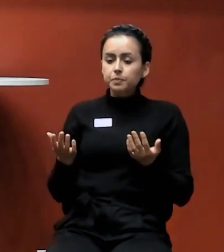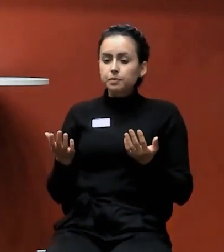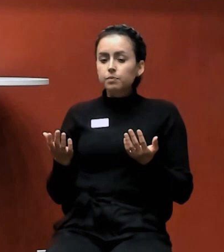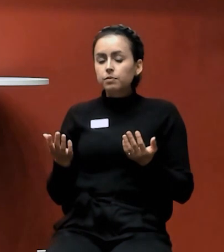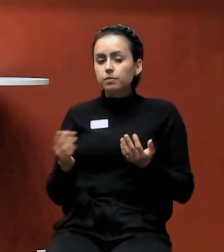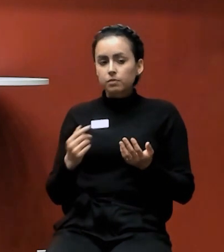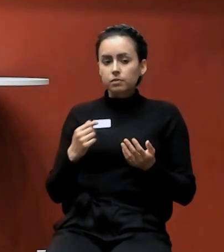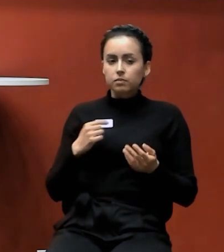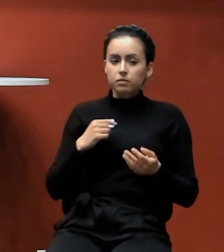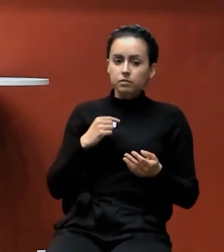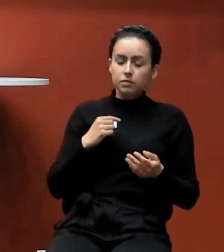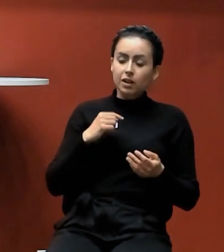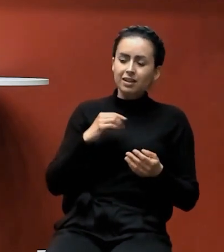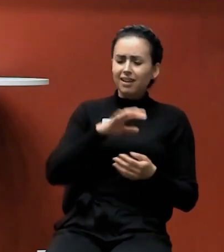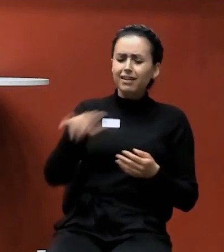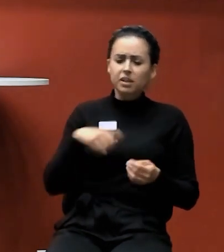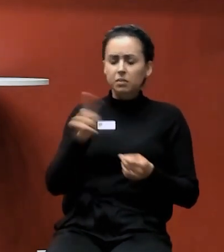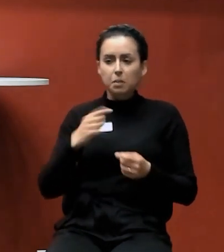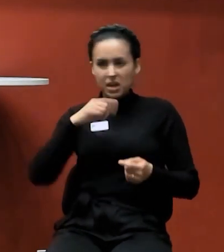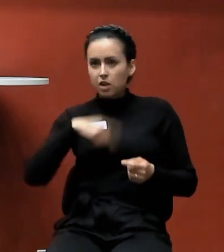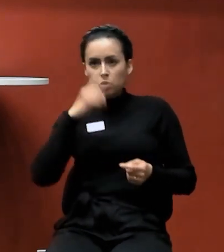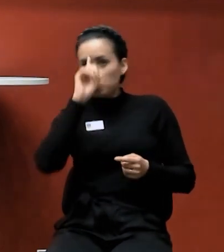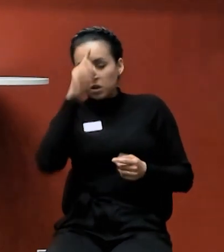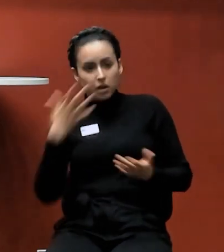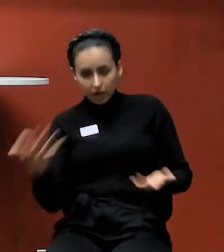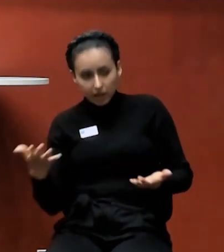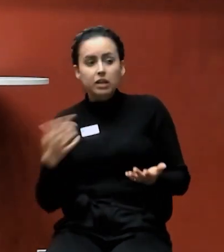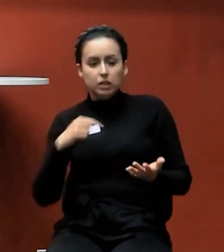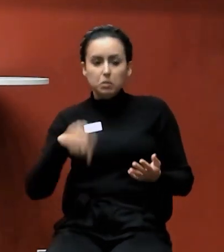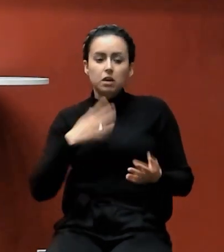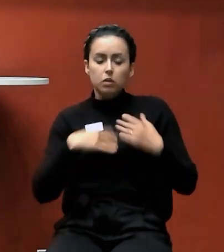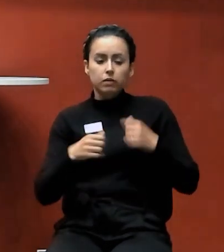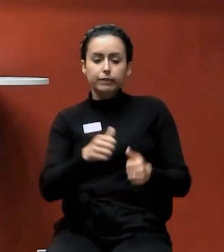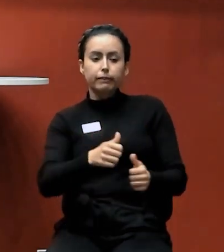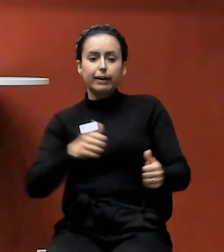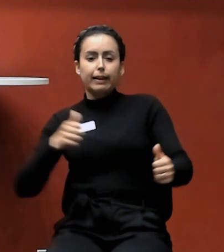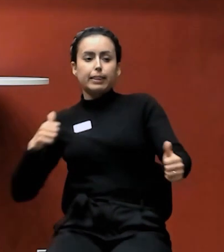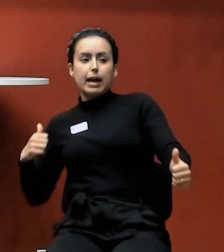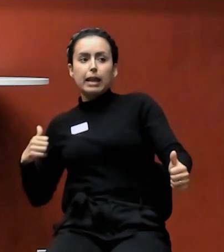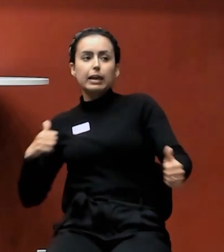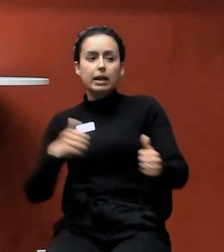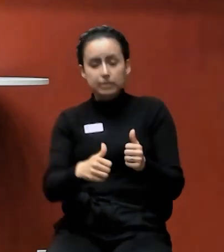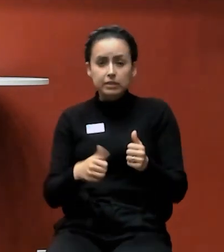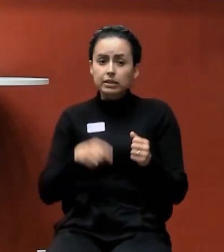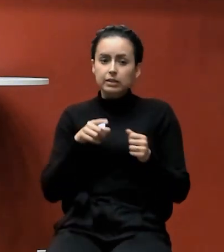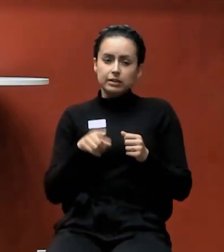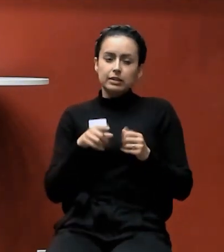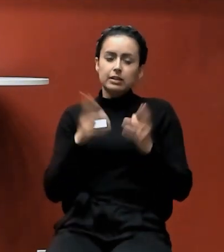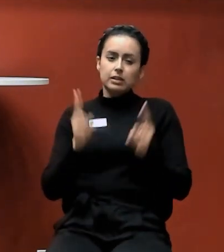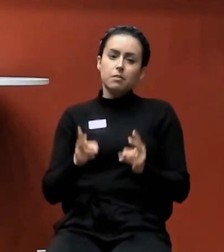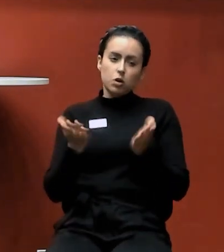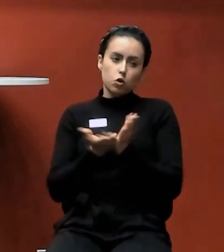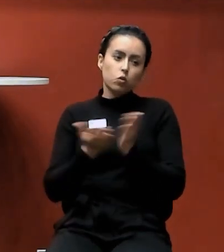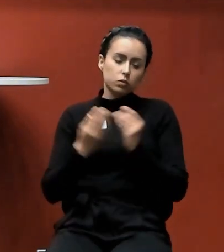stay aside of anything we don't understand. So this is what we've been trained in schools and to stay